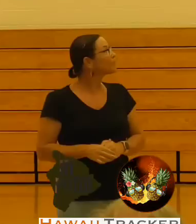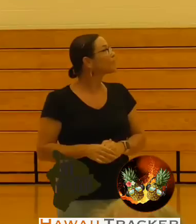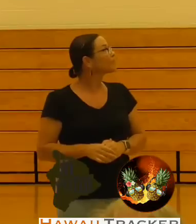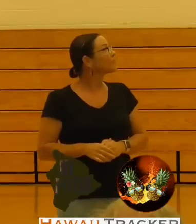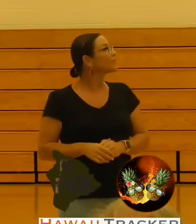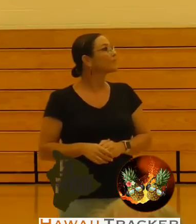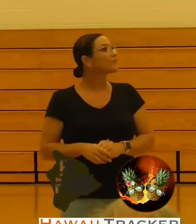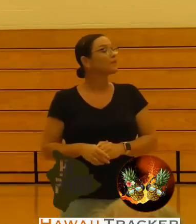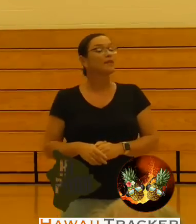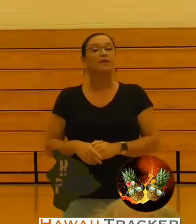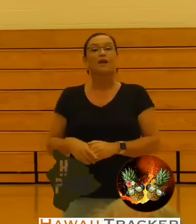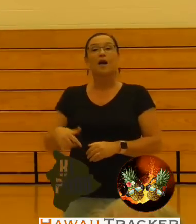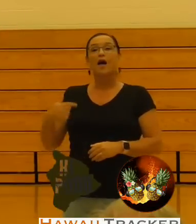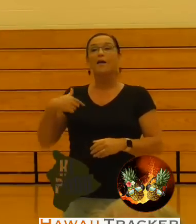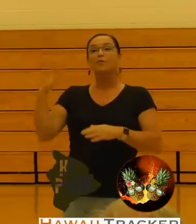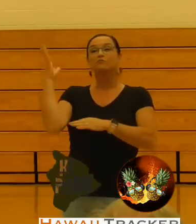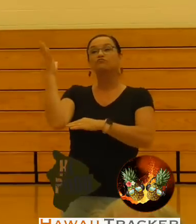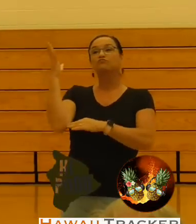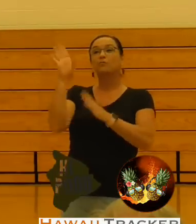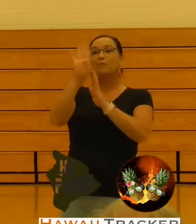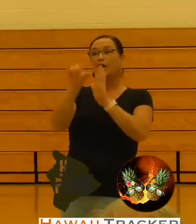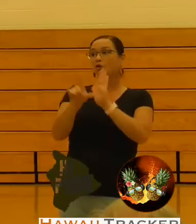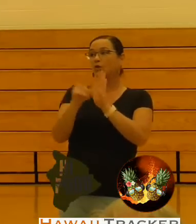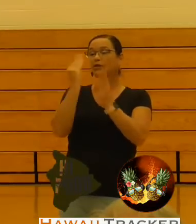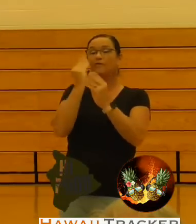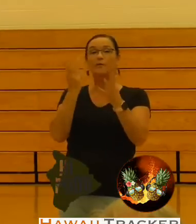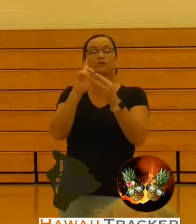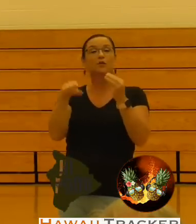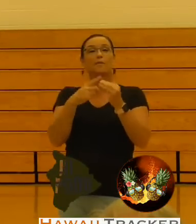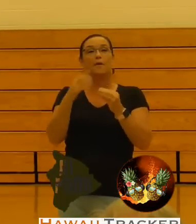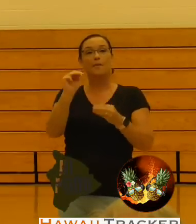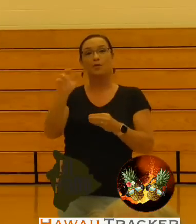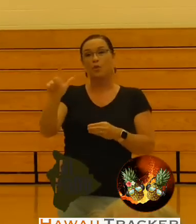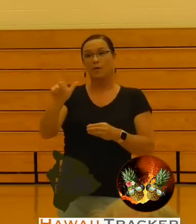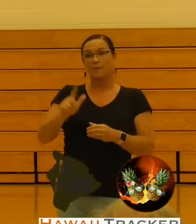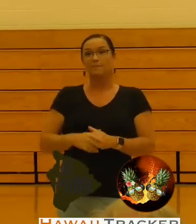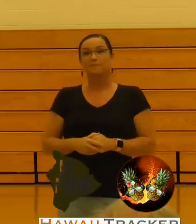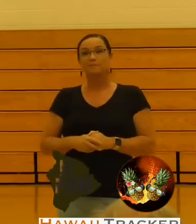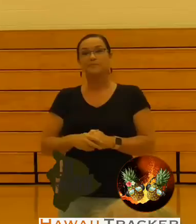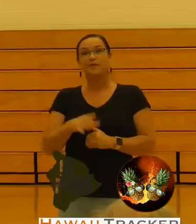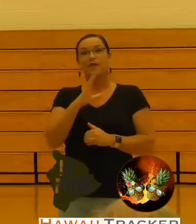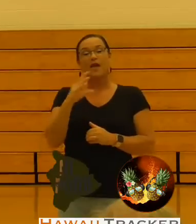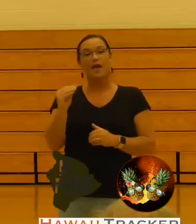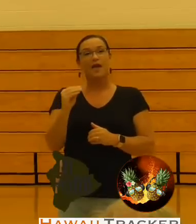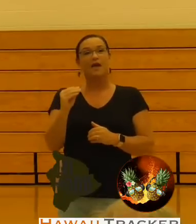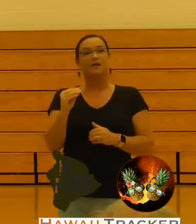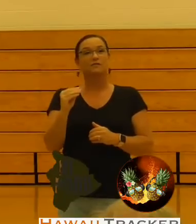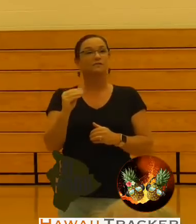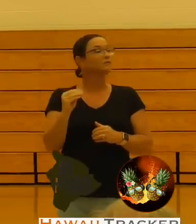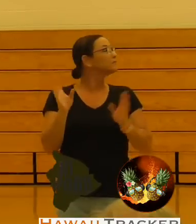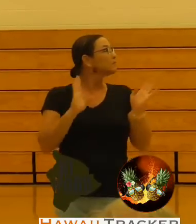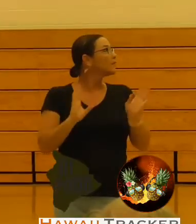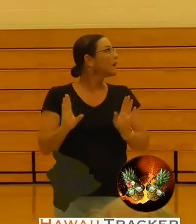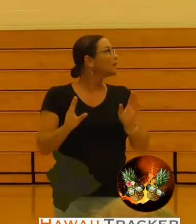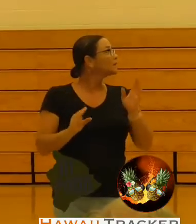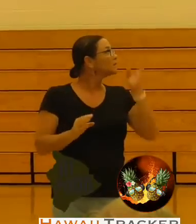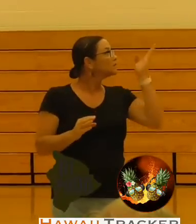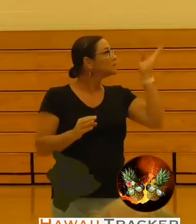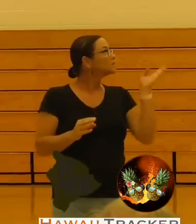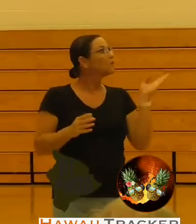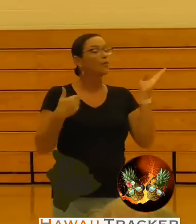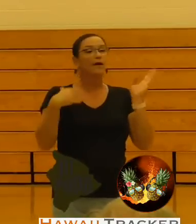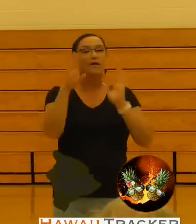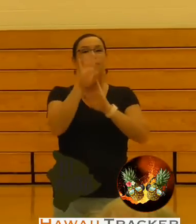Okay, so I'm going to present background information on Mauna Loa. And the outline today is we're going to have